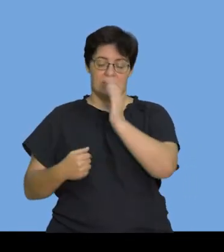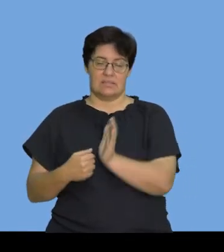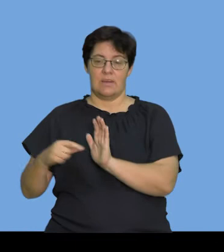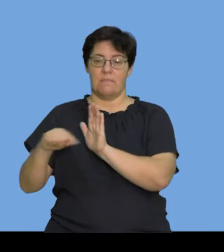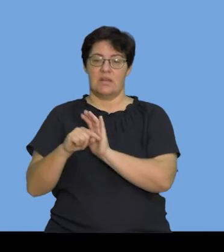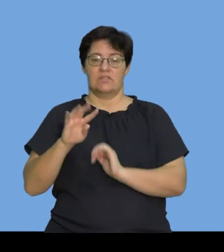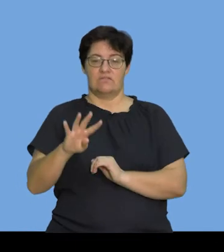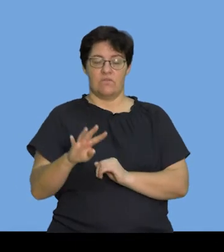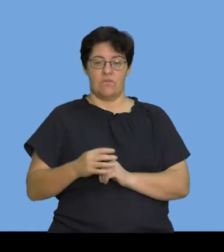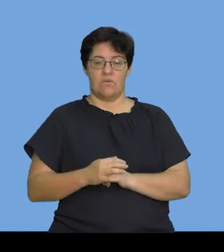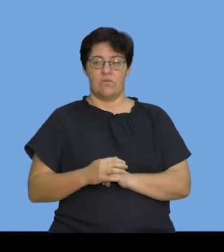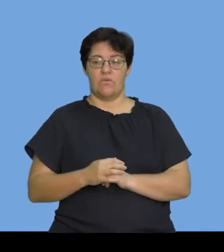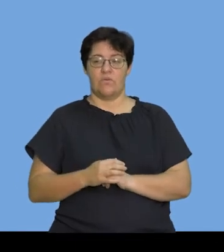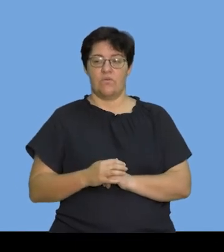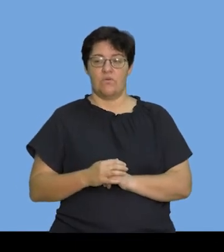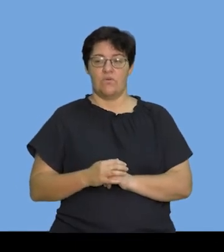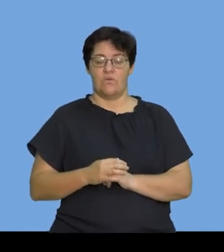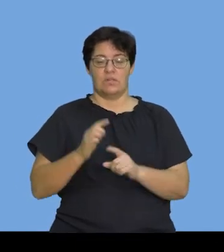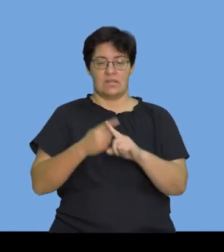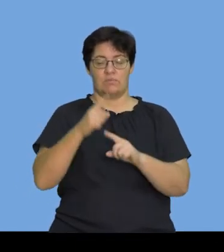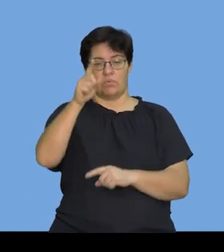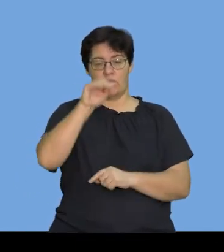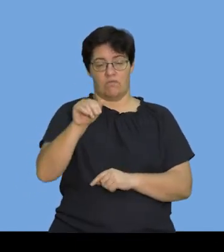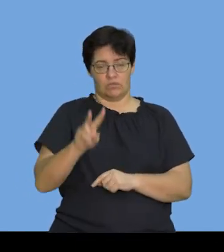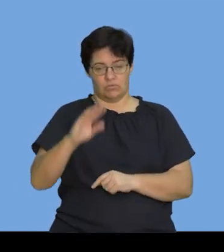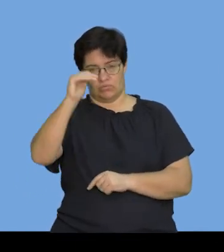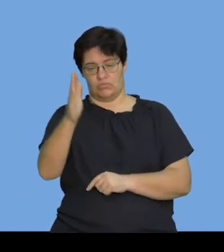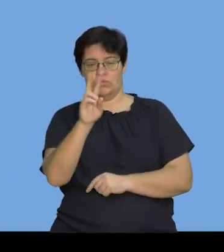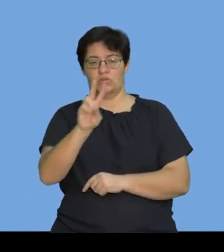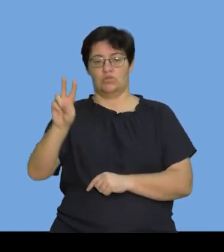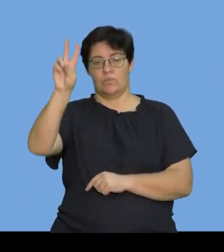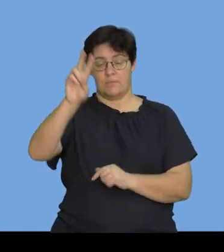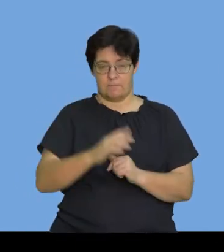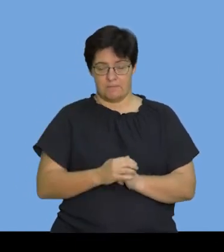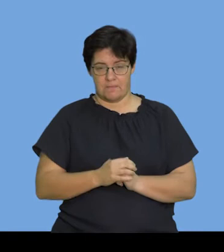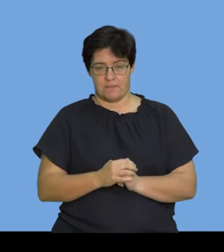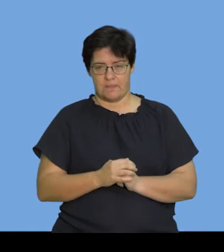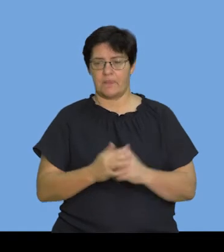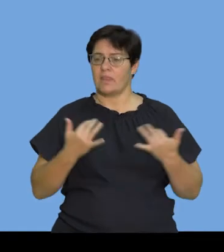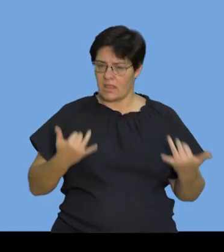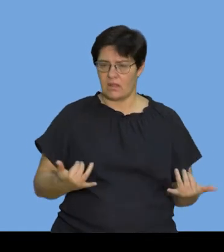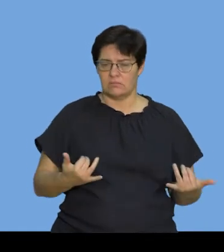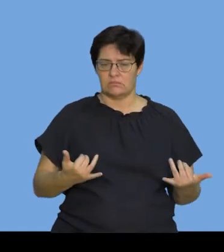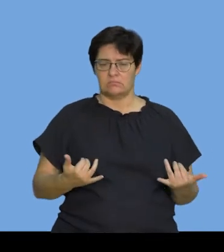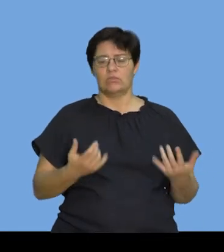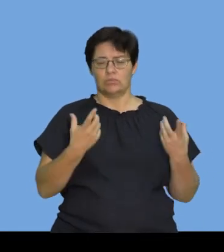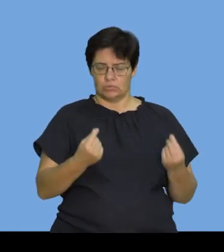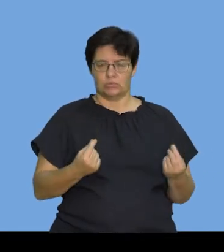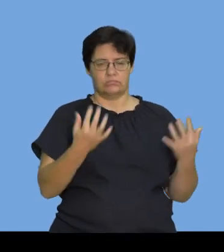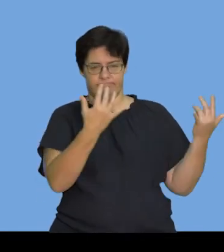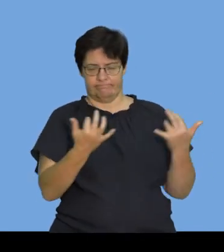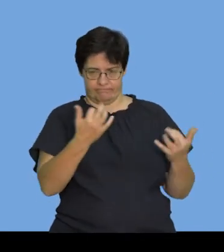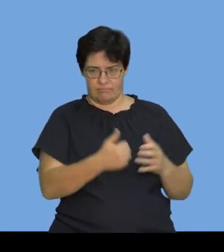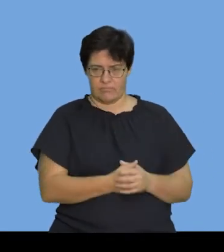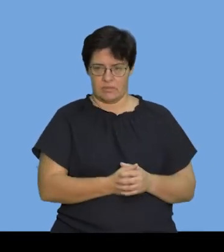by 1 over 2 all squared. And then you can then do the necessary things.